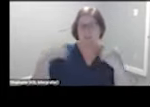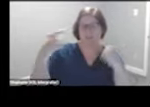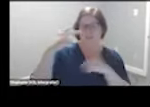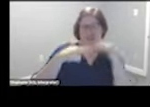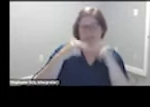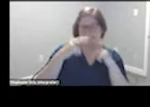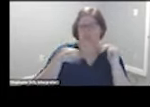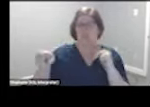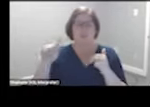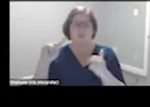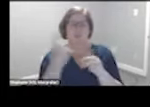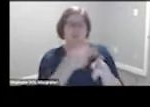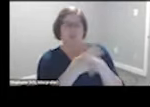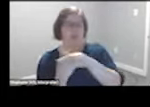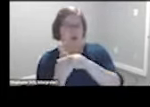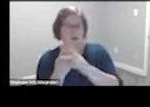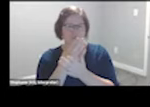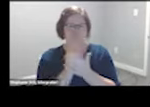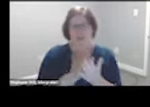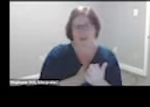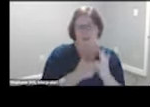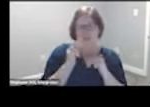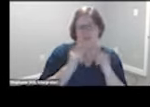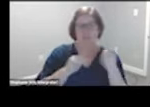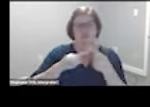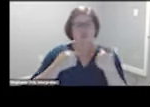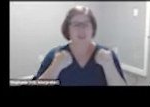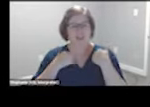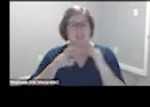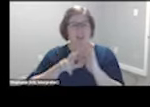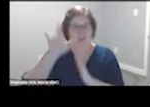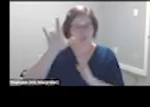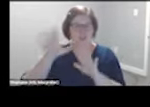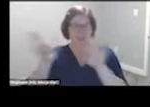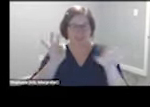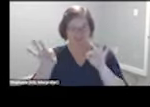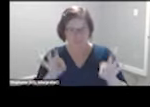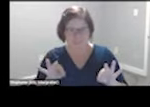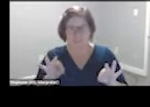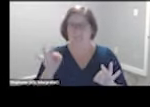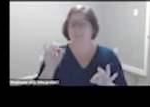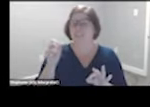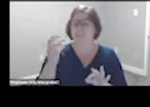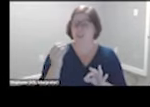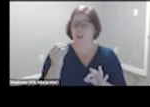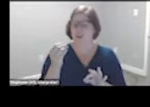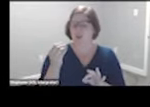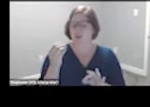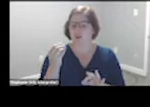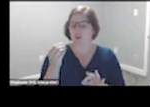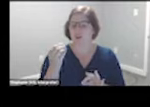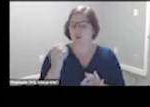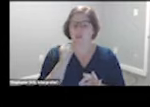just kind of borrow some facility to have an astronaut selection. So not that many people apply from my school, and it's me